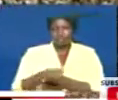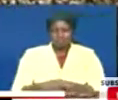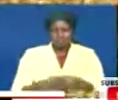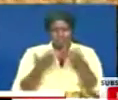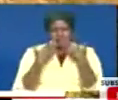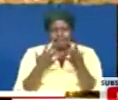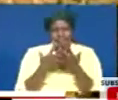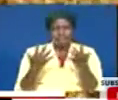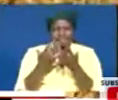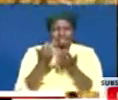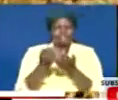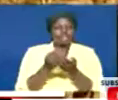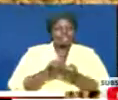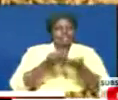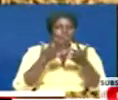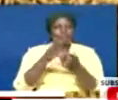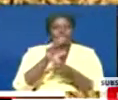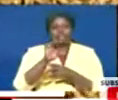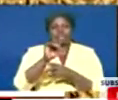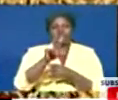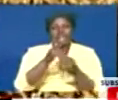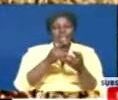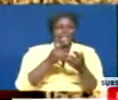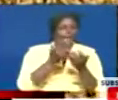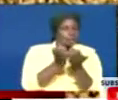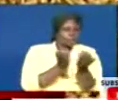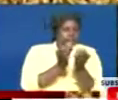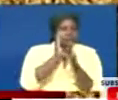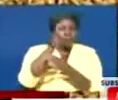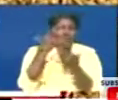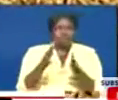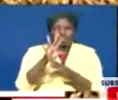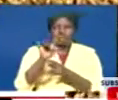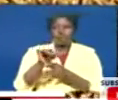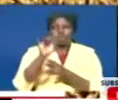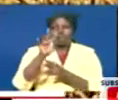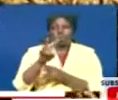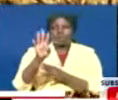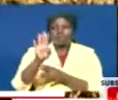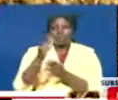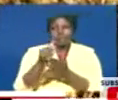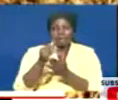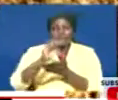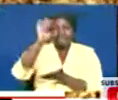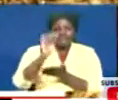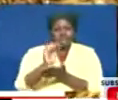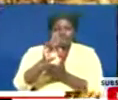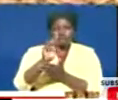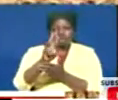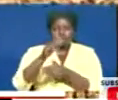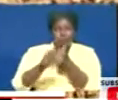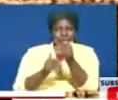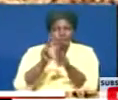distribution and retail trade will lose 4.2 billion shillings in a reduction in raw material use, 15.7